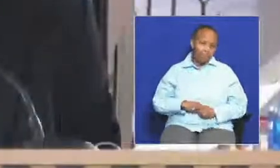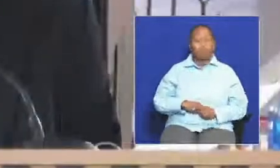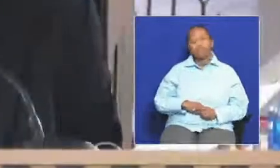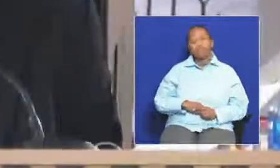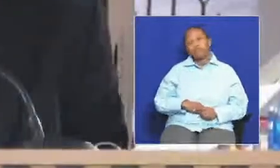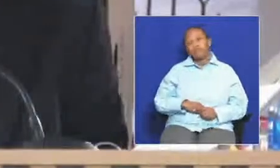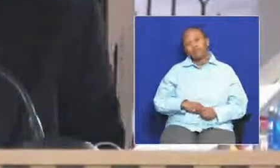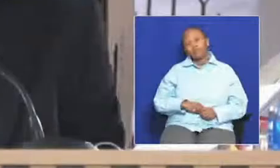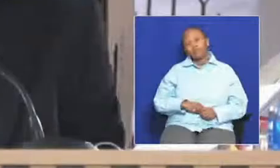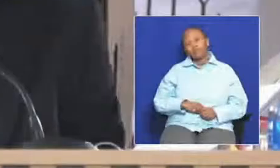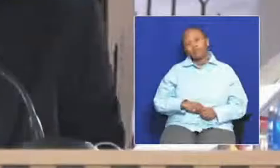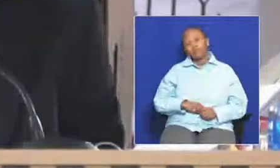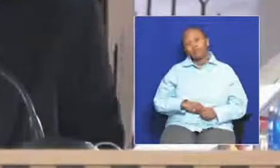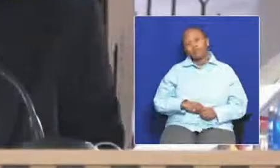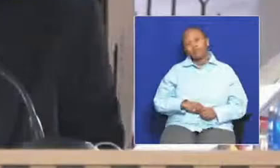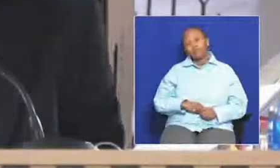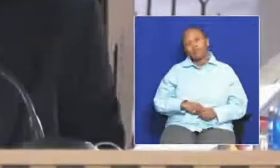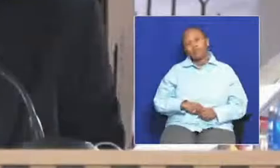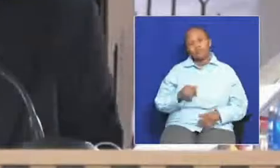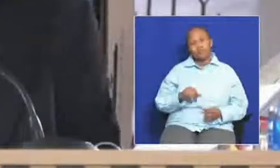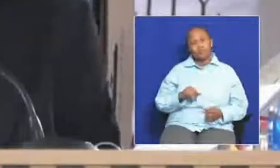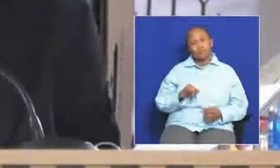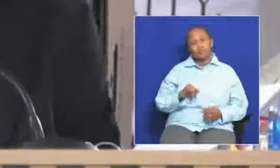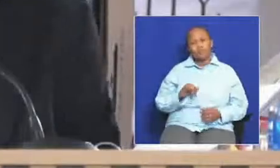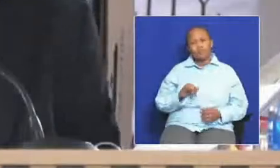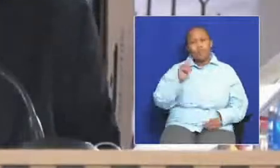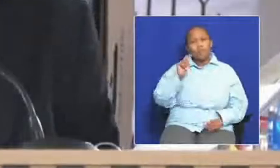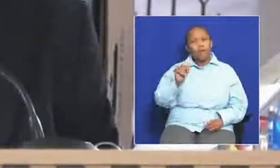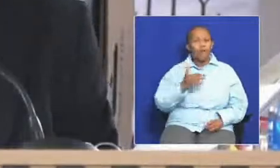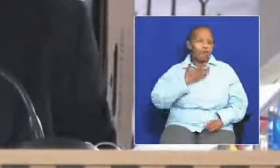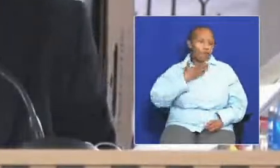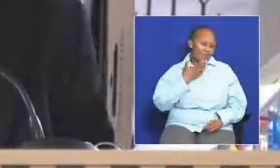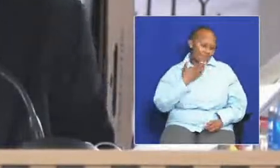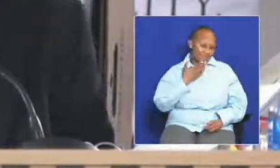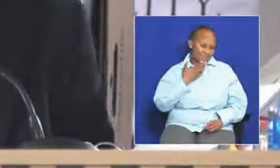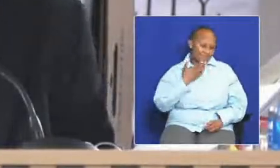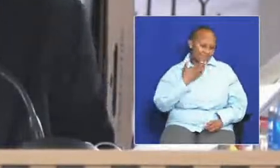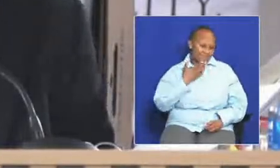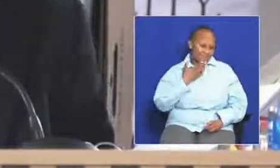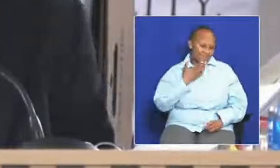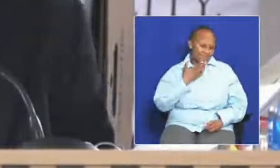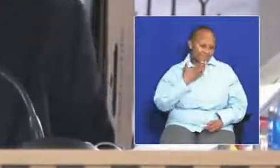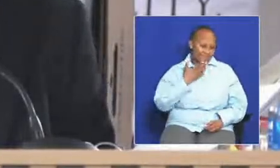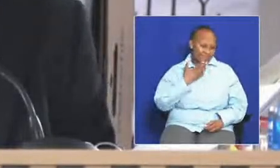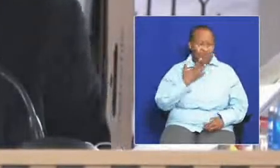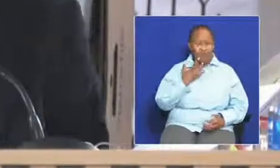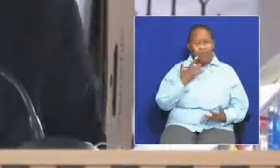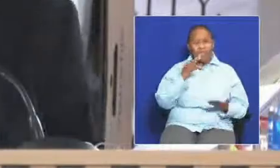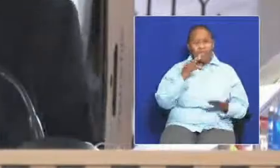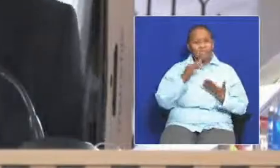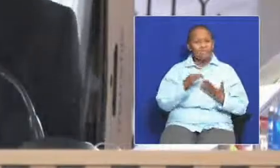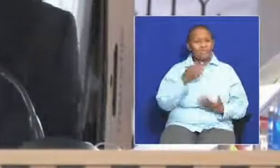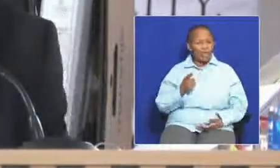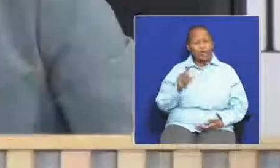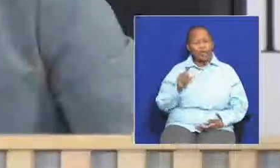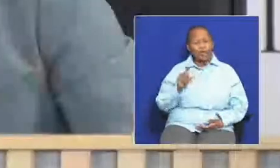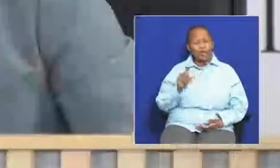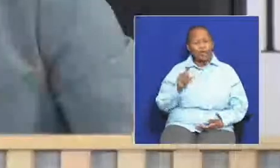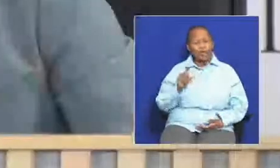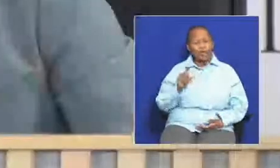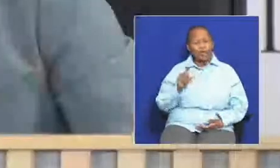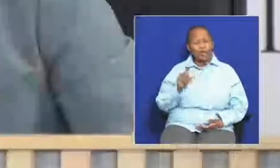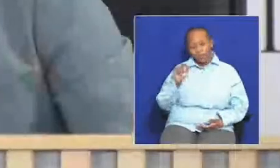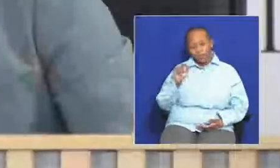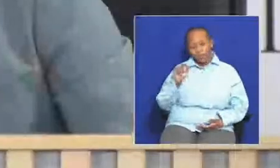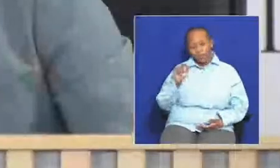who's paying. You had suggested it was Mr. Maumela, and looking at this, I'm trying to understand on what basis you